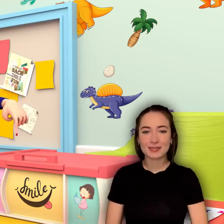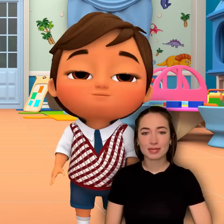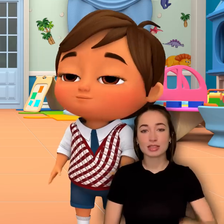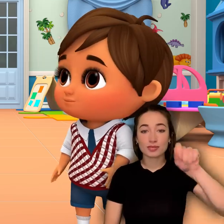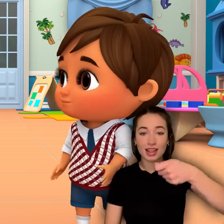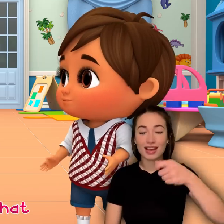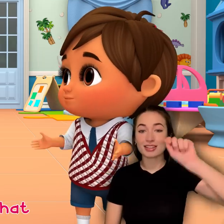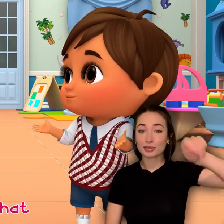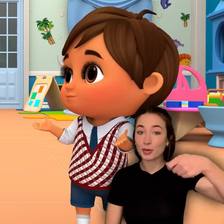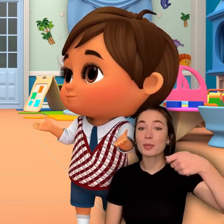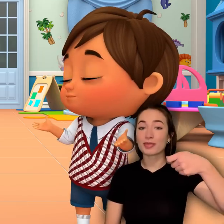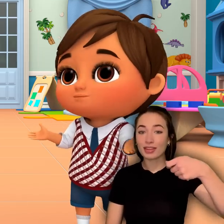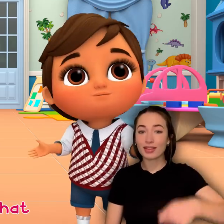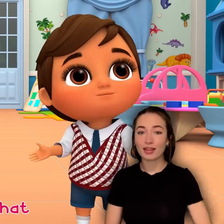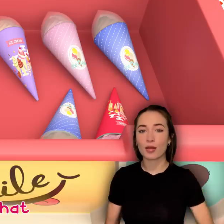one